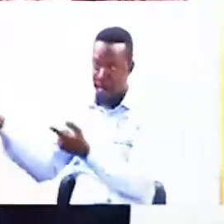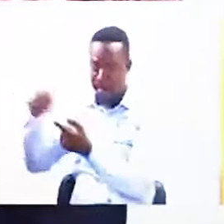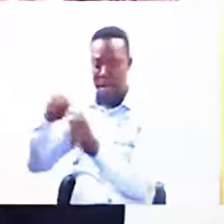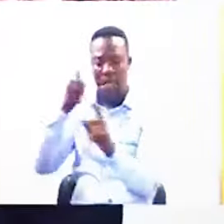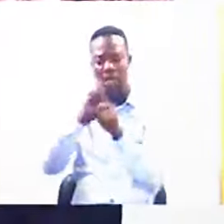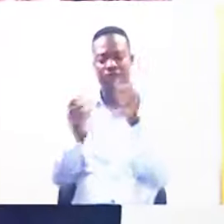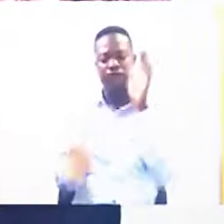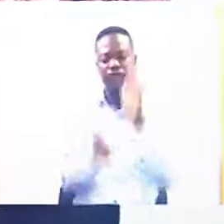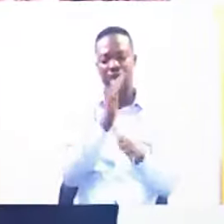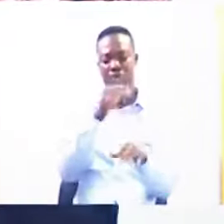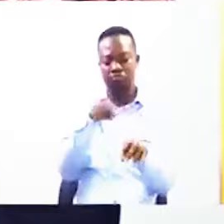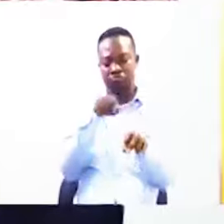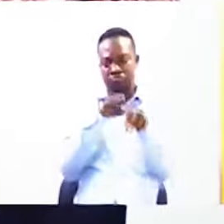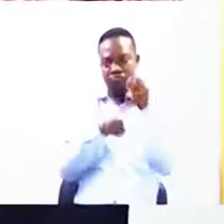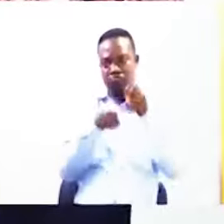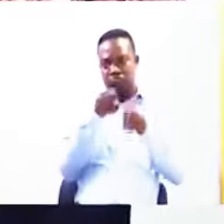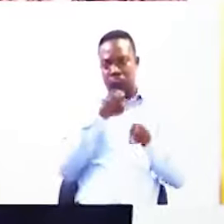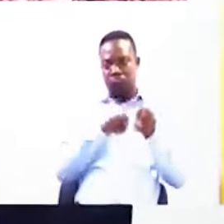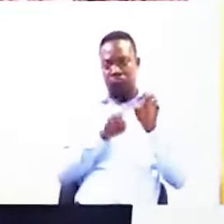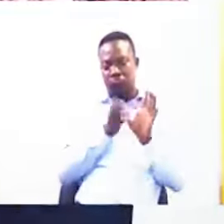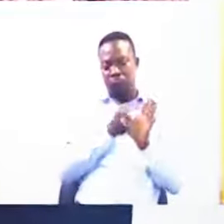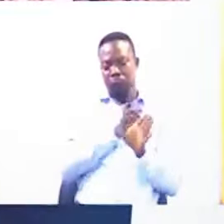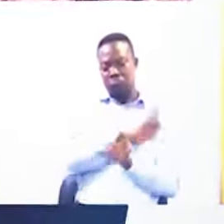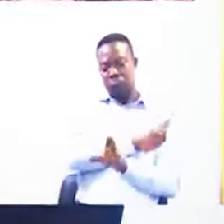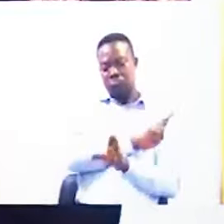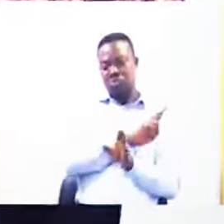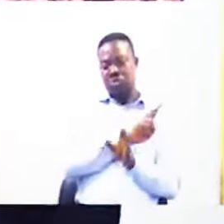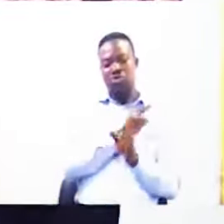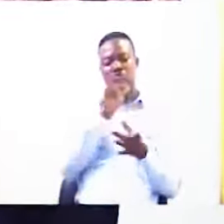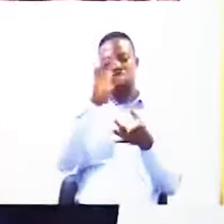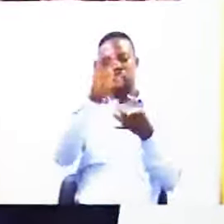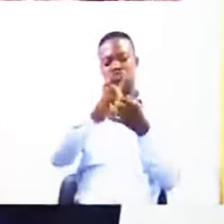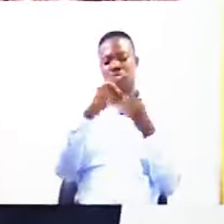back and separated himself from the Gentiles,